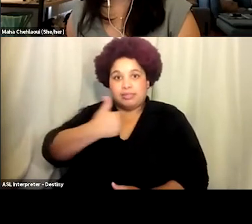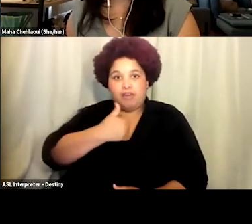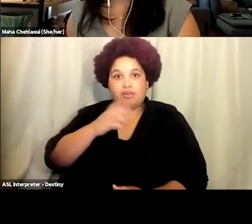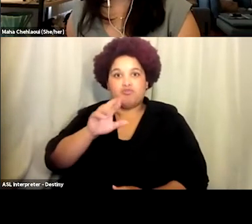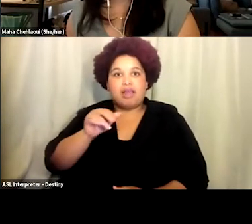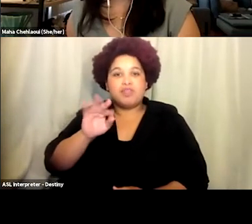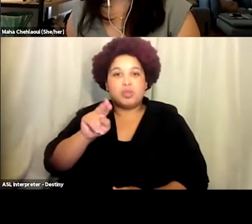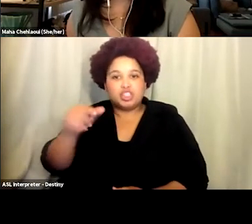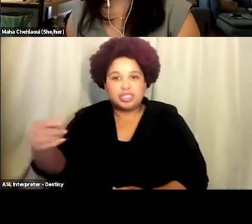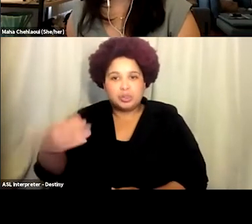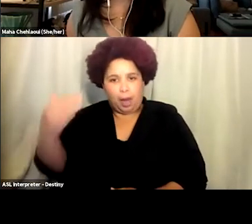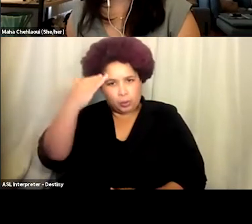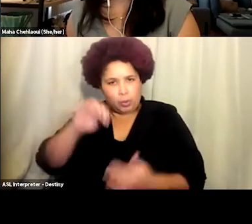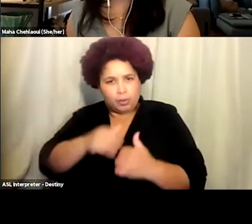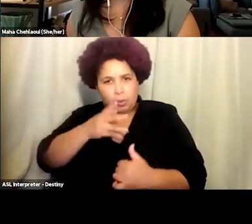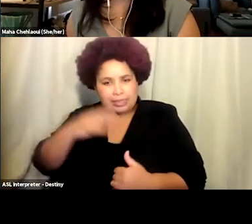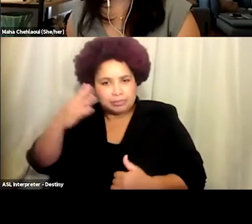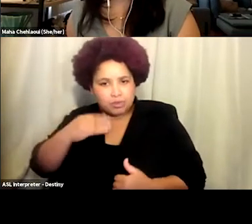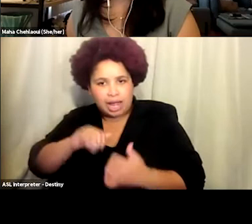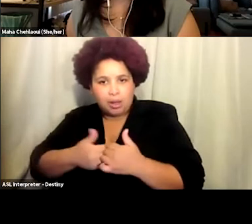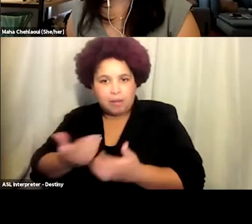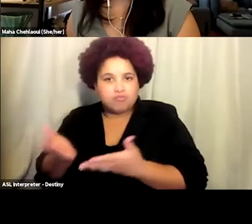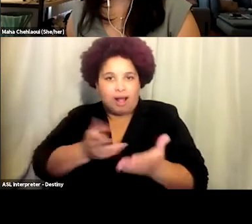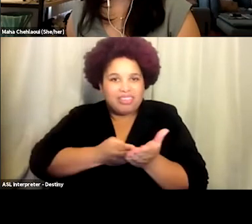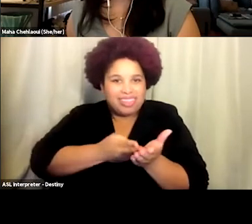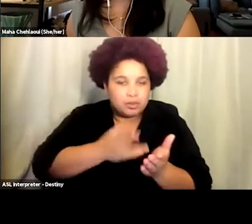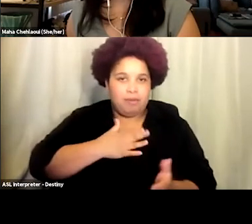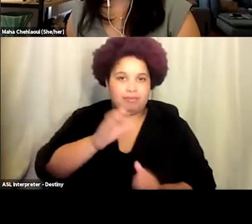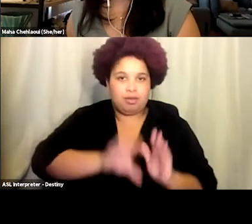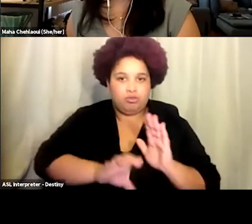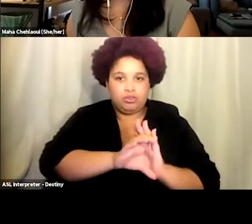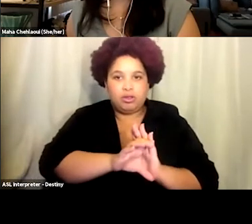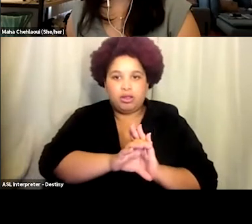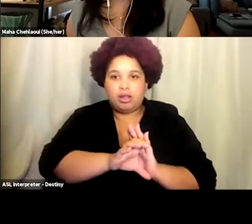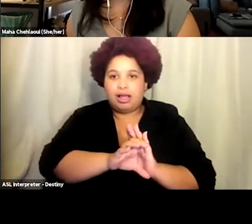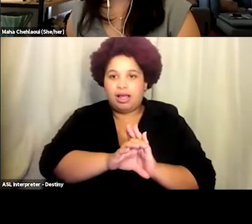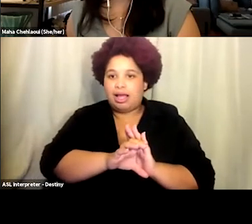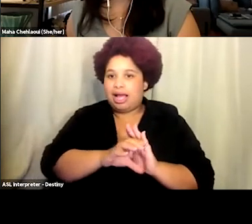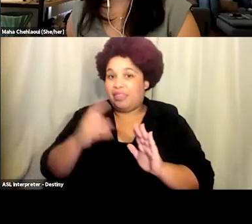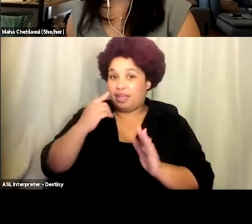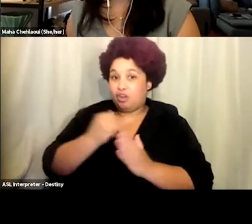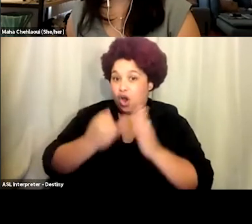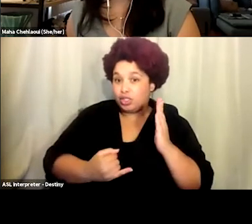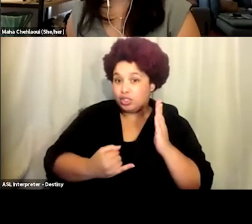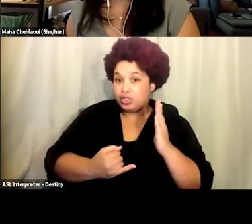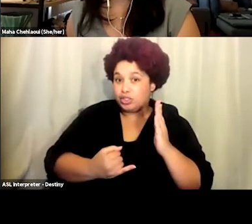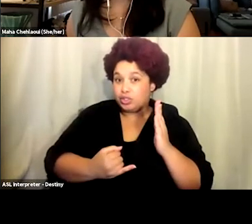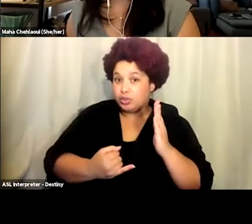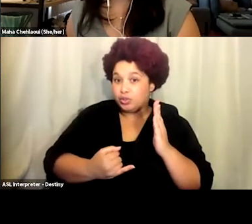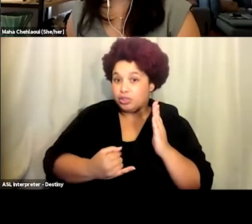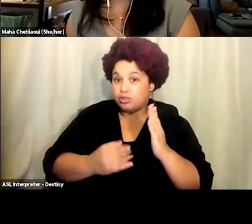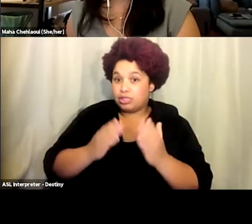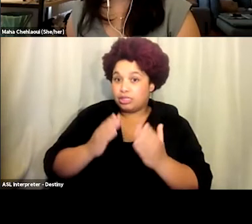me to know what this woman went through, brought the authenticity to my character. I don't think as artists, we should ever